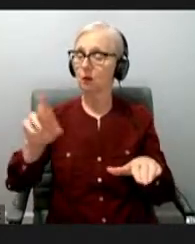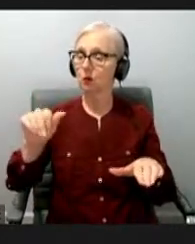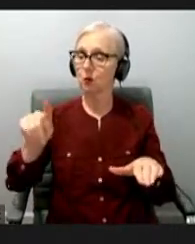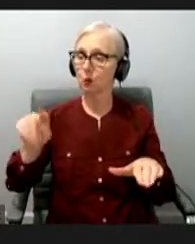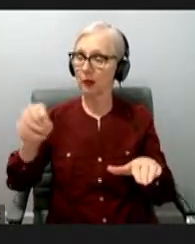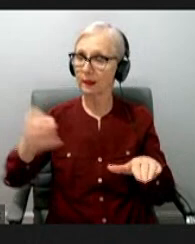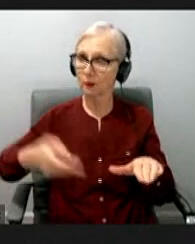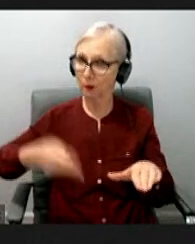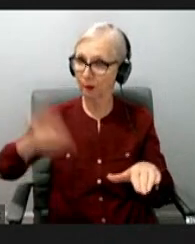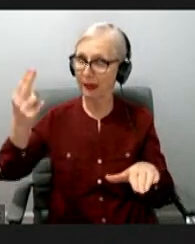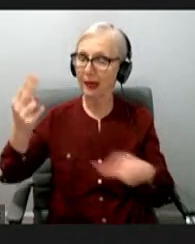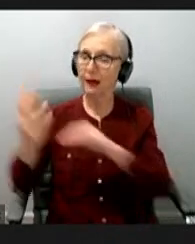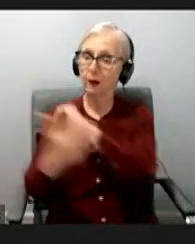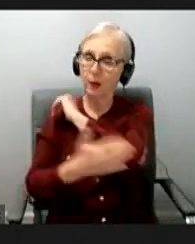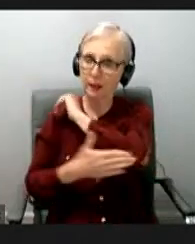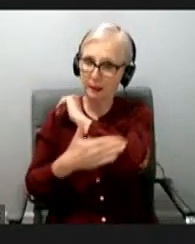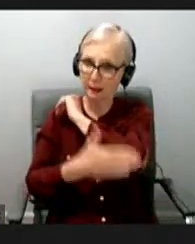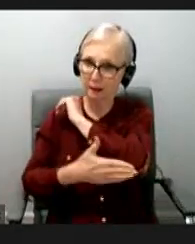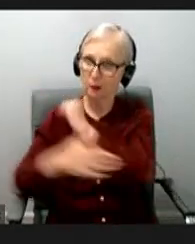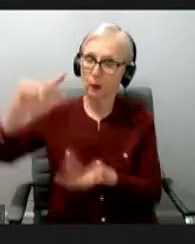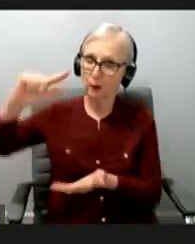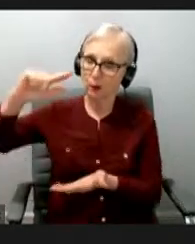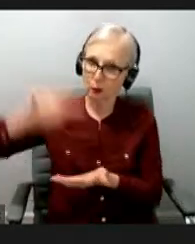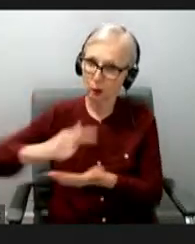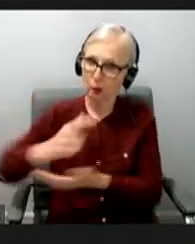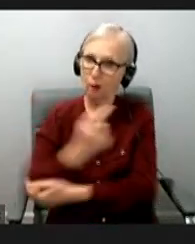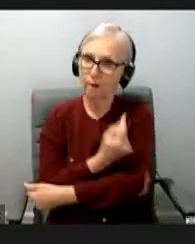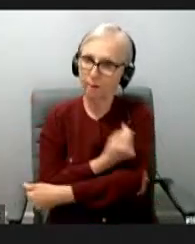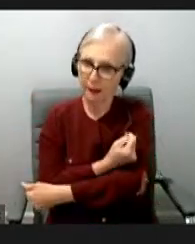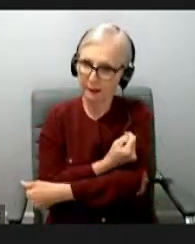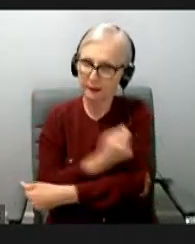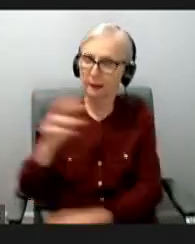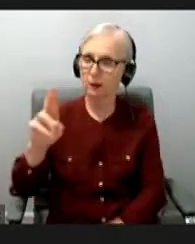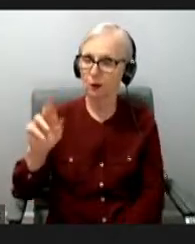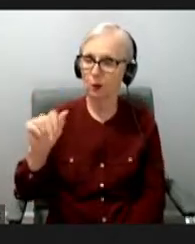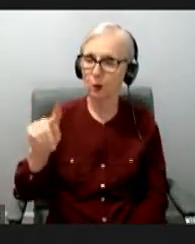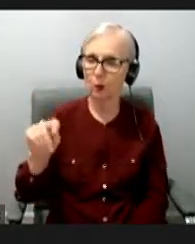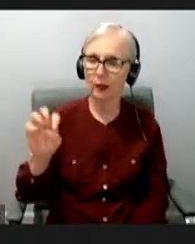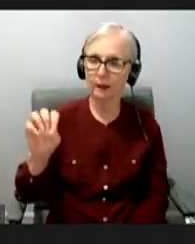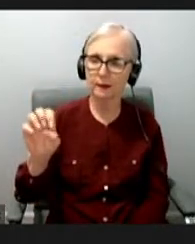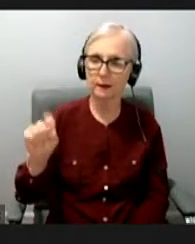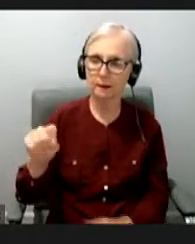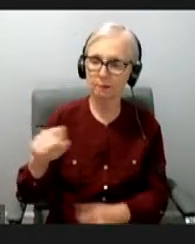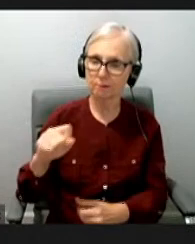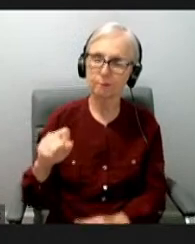be higher in counties where we're seeing lower vaccination rates among our children. Next slide, please.